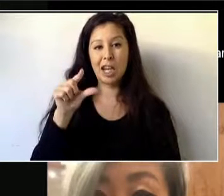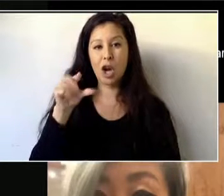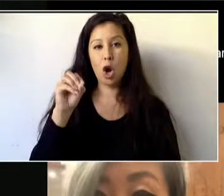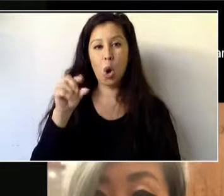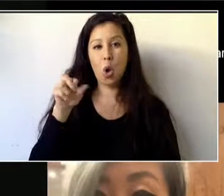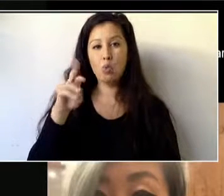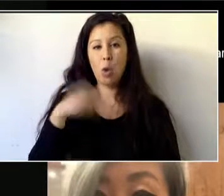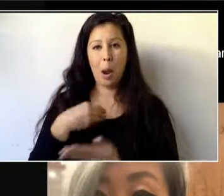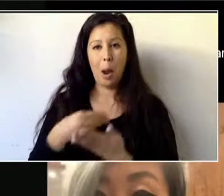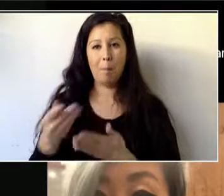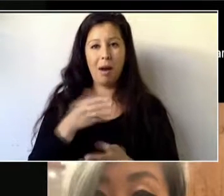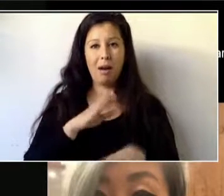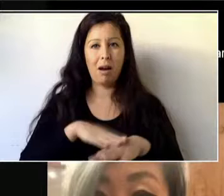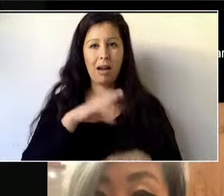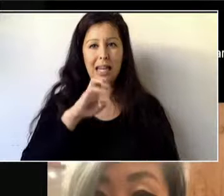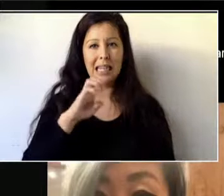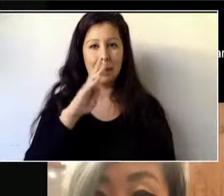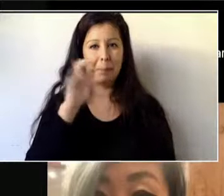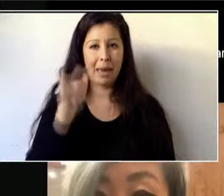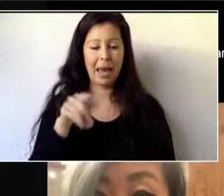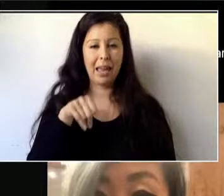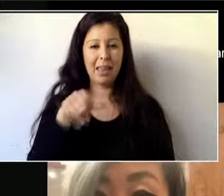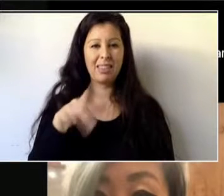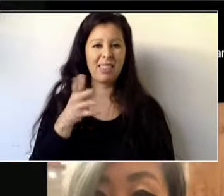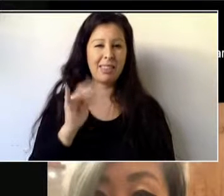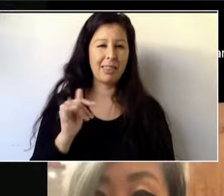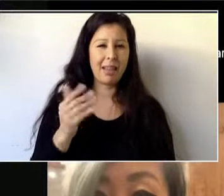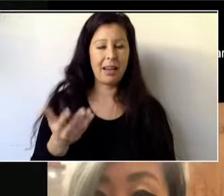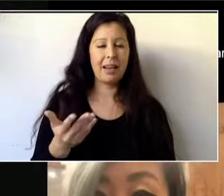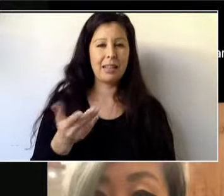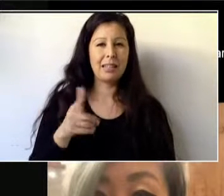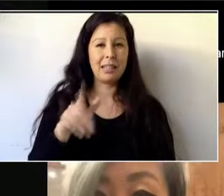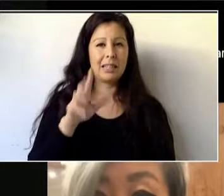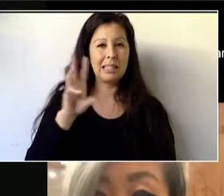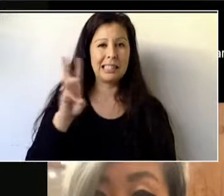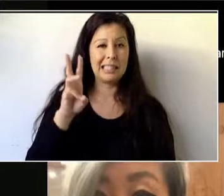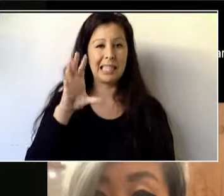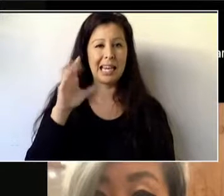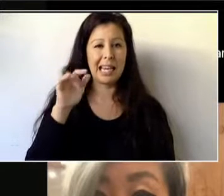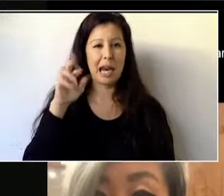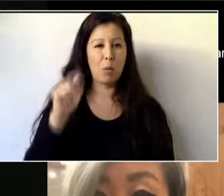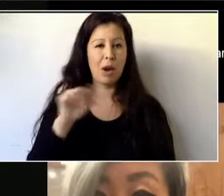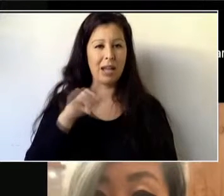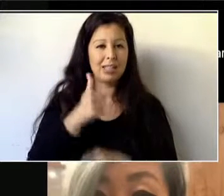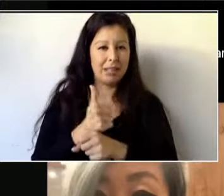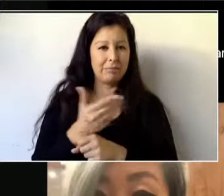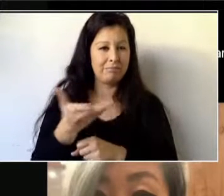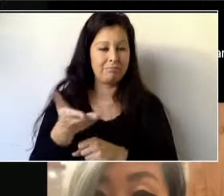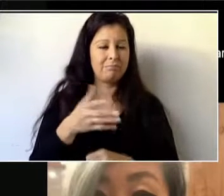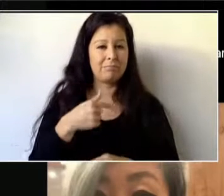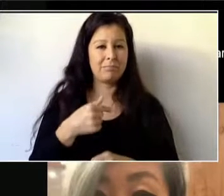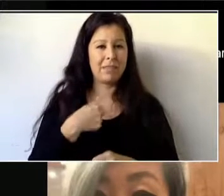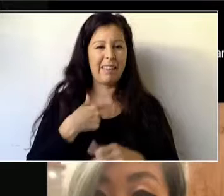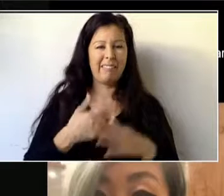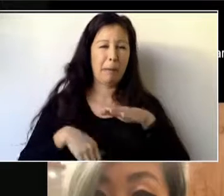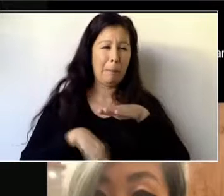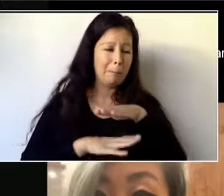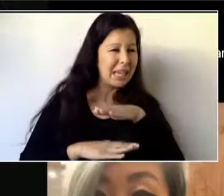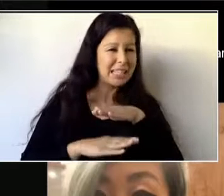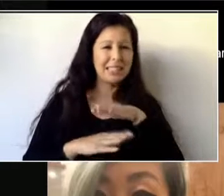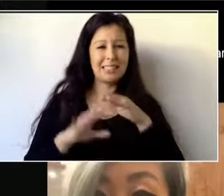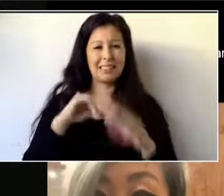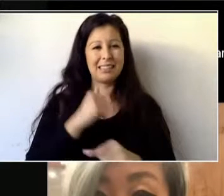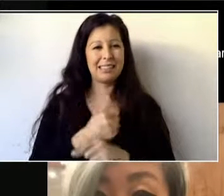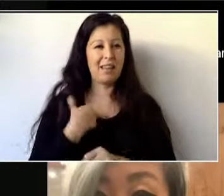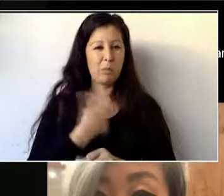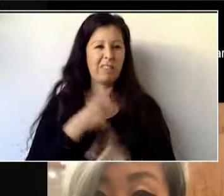off eBay. And this is kind of like, you know, it's a 6 camera kind of setup. And this is like the very basic kind of setup that we